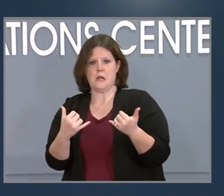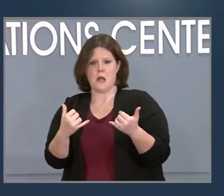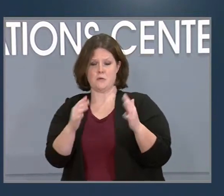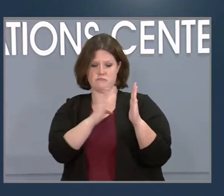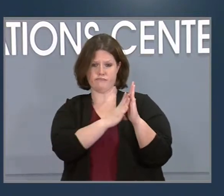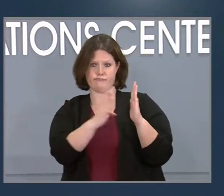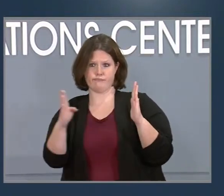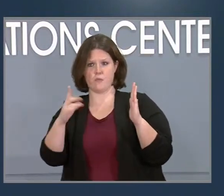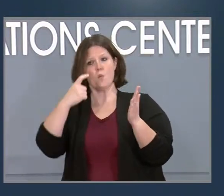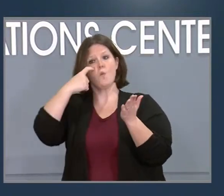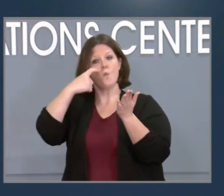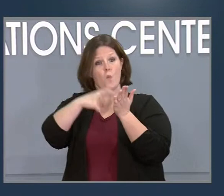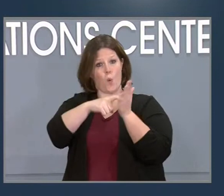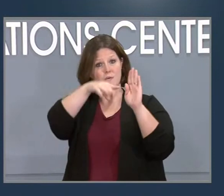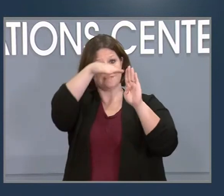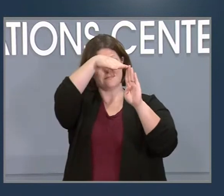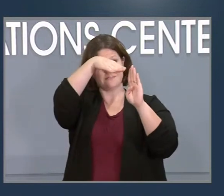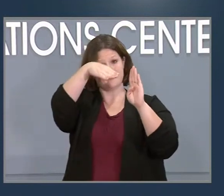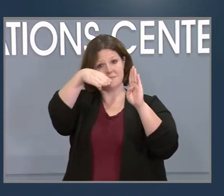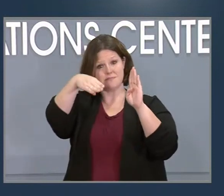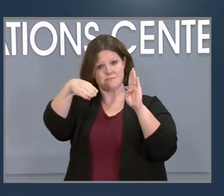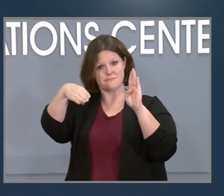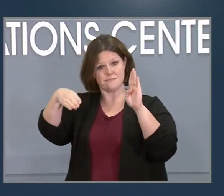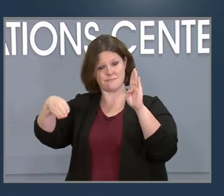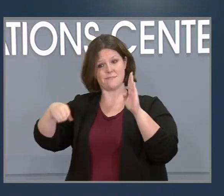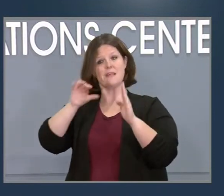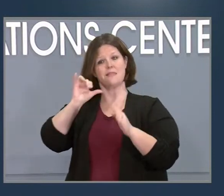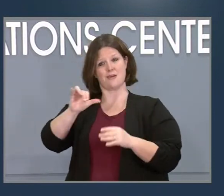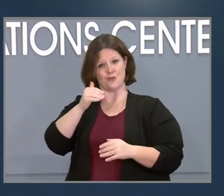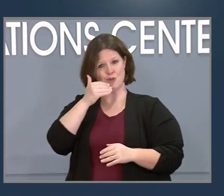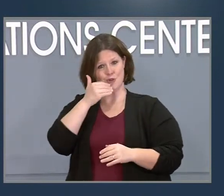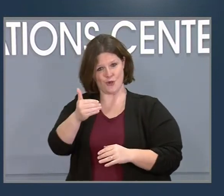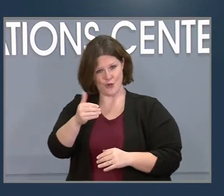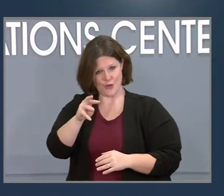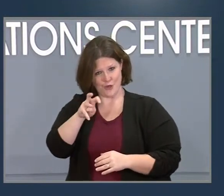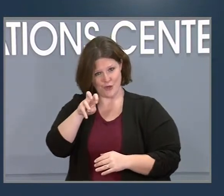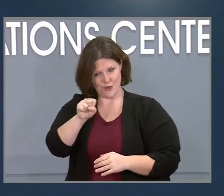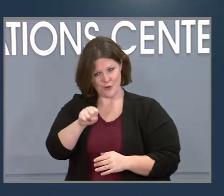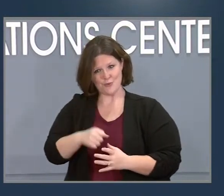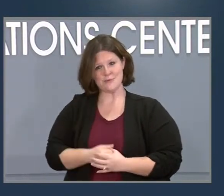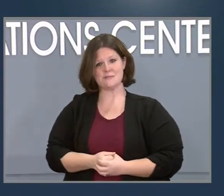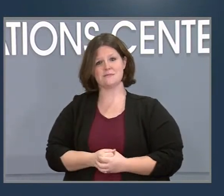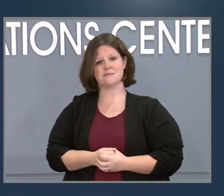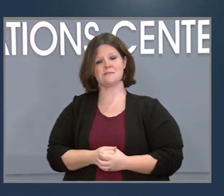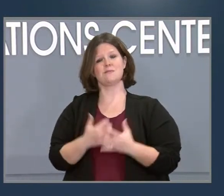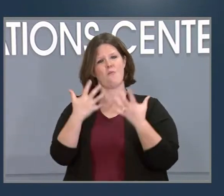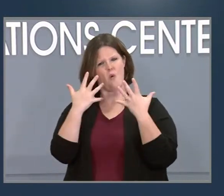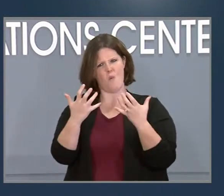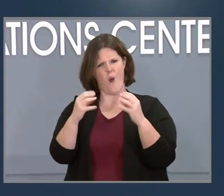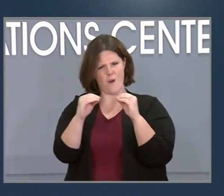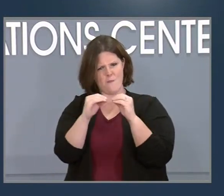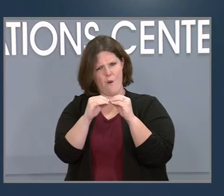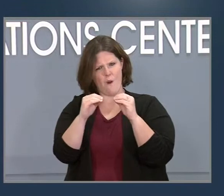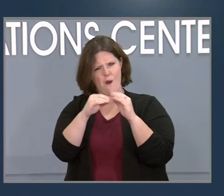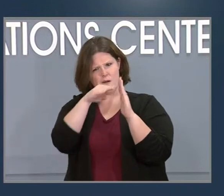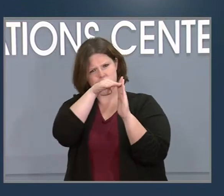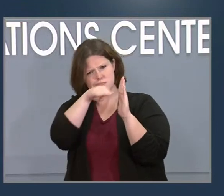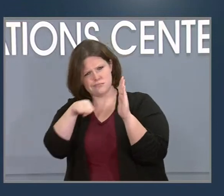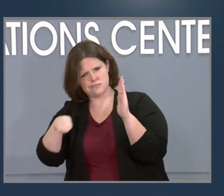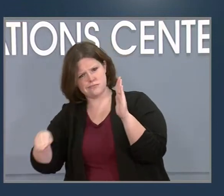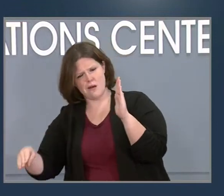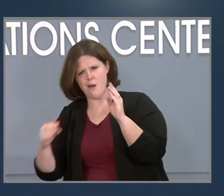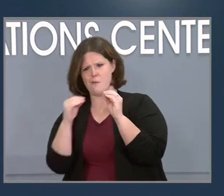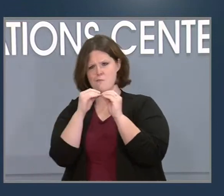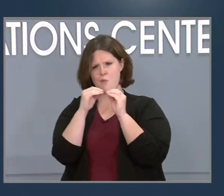that our cases have been trending down for the last several weeks. This is great progress. We want to see these numbers come down even more, as the rate